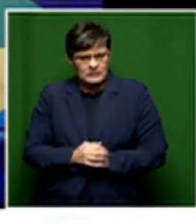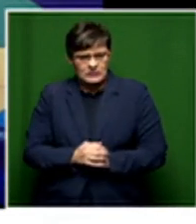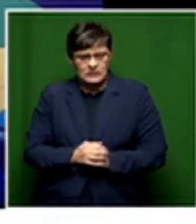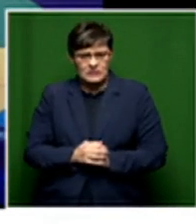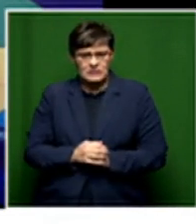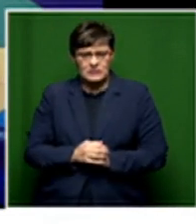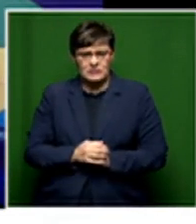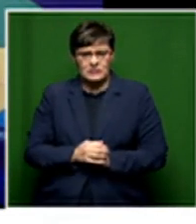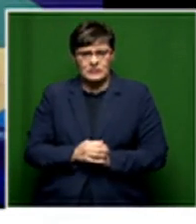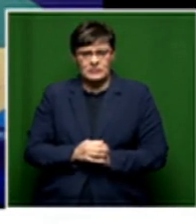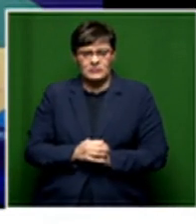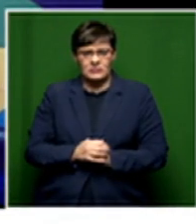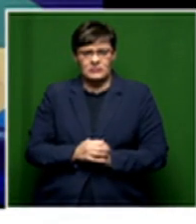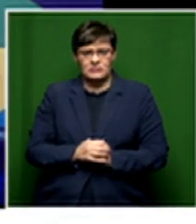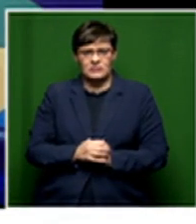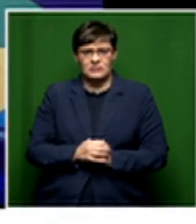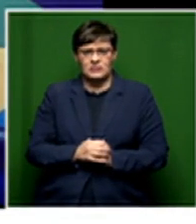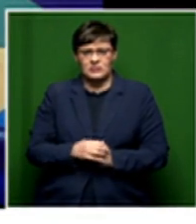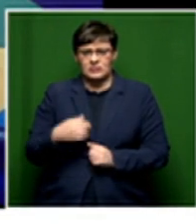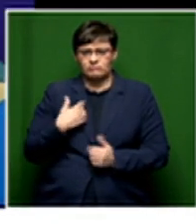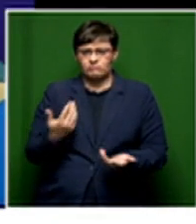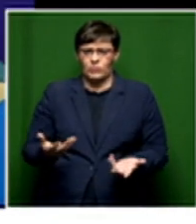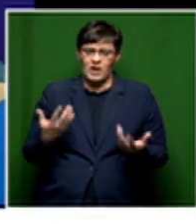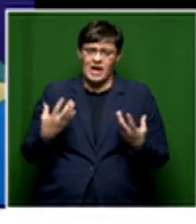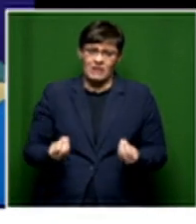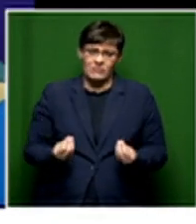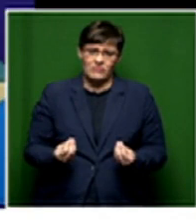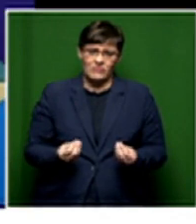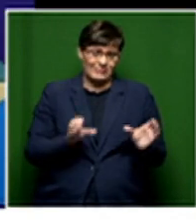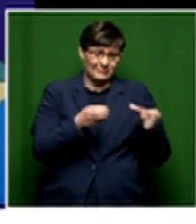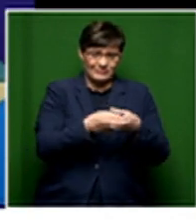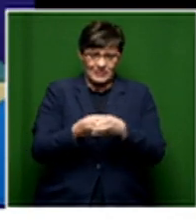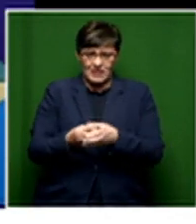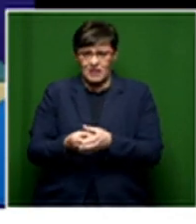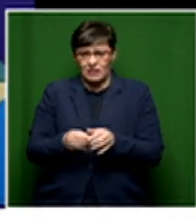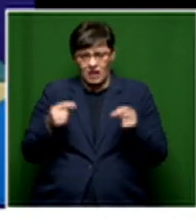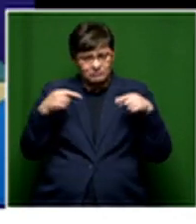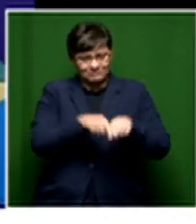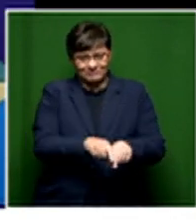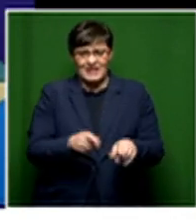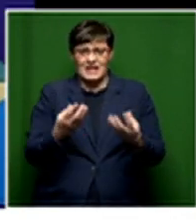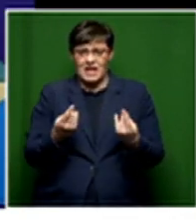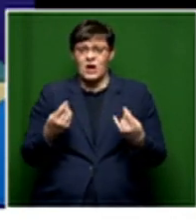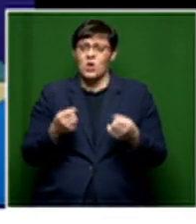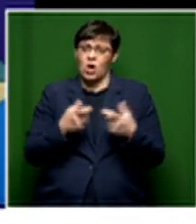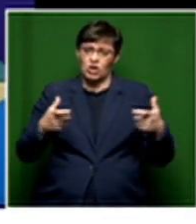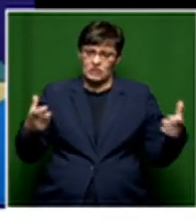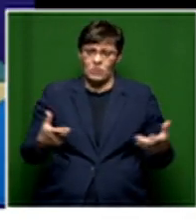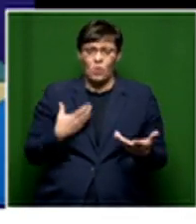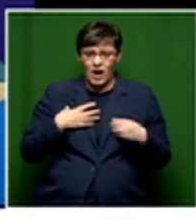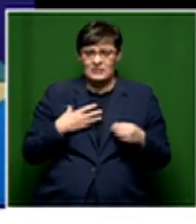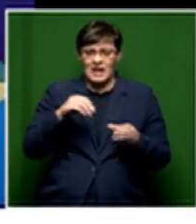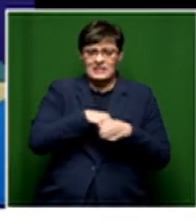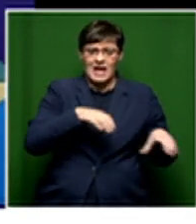I'm sure, yeah. So we have a lot of sessions that will be run. We try to keep them really interactive